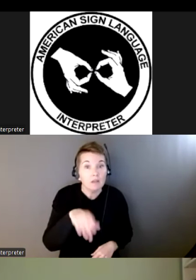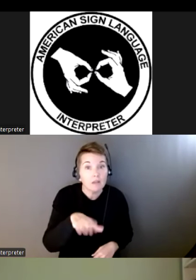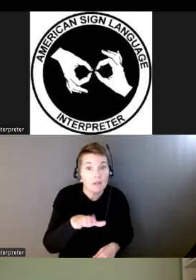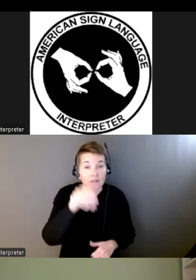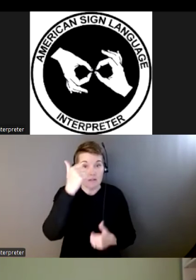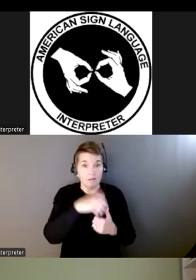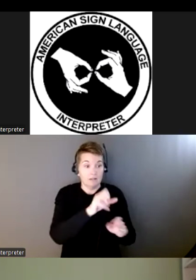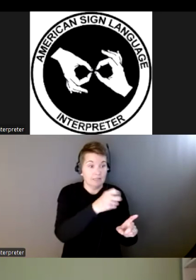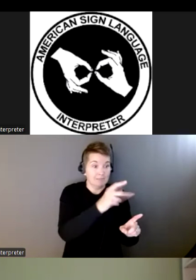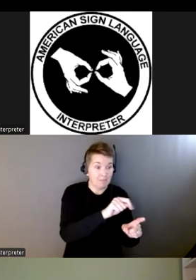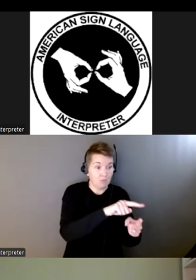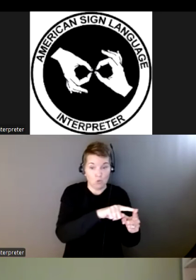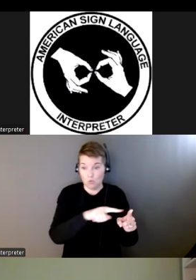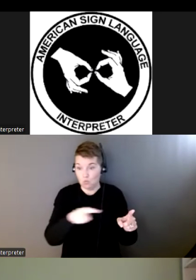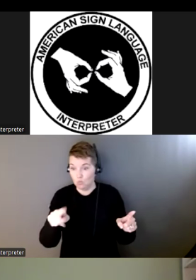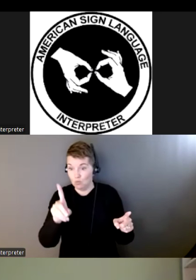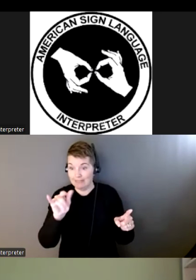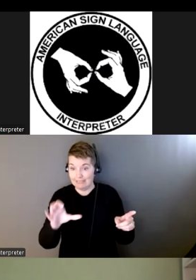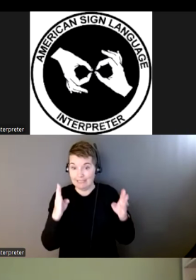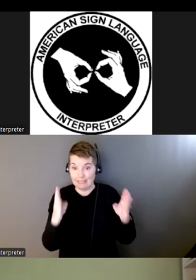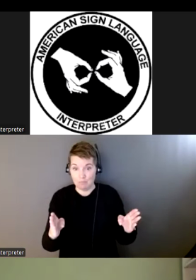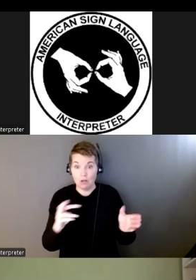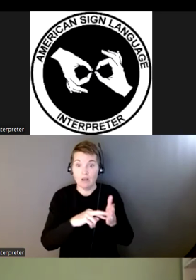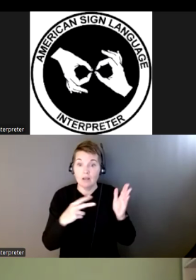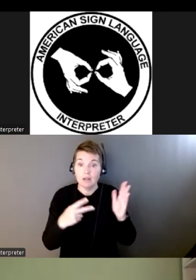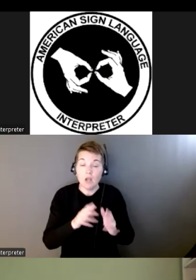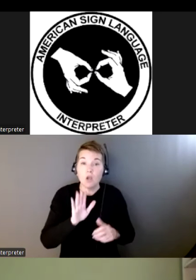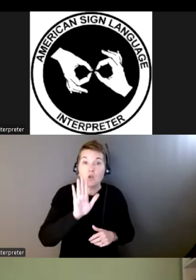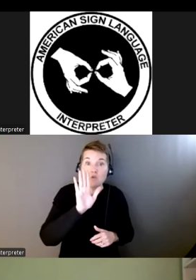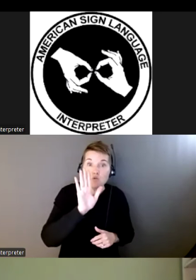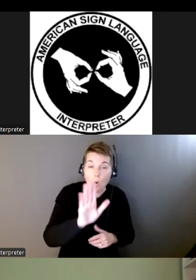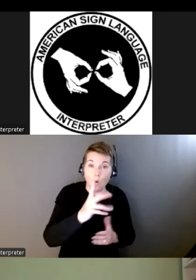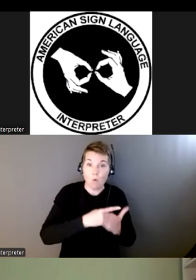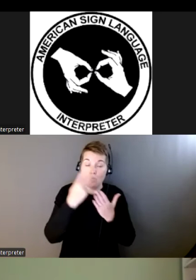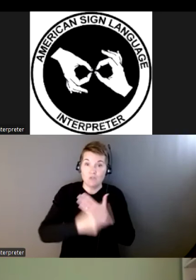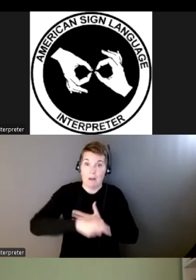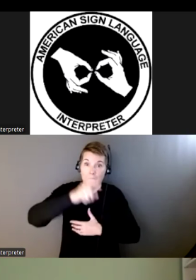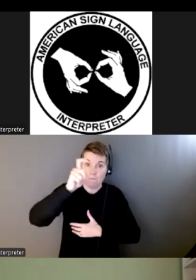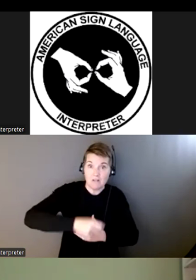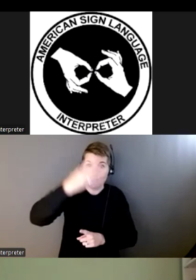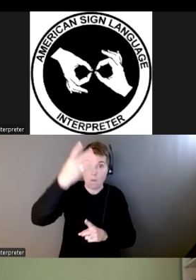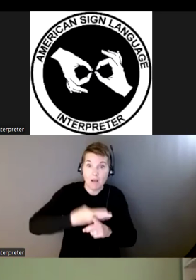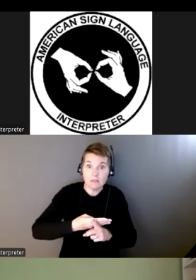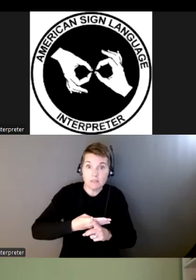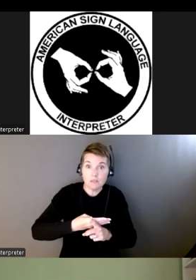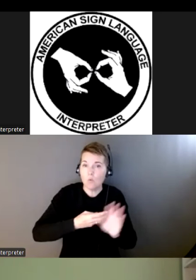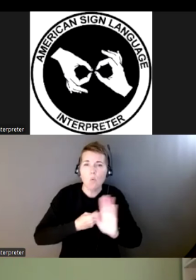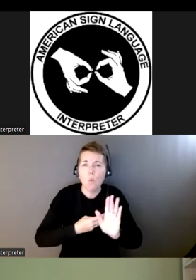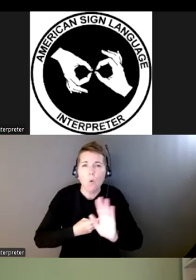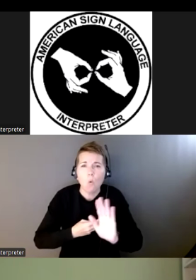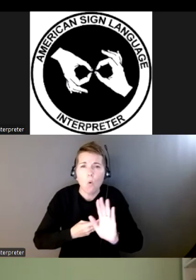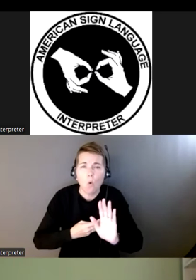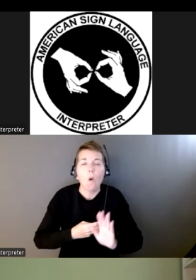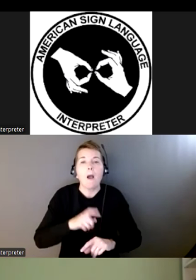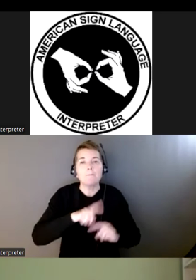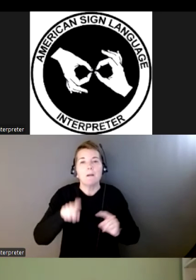mean that your project will take up all 4 months. It's just the window within the delivery of the projects